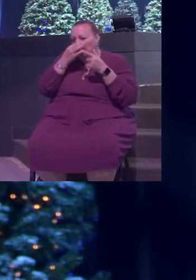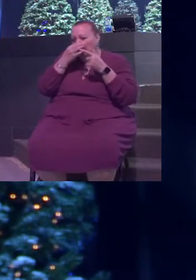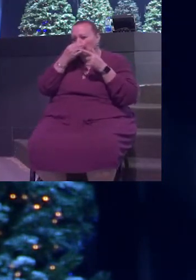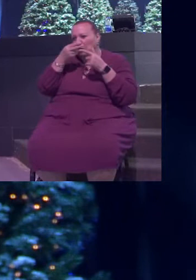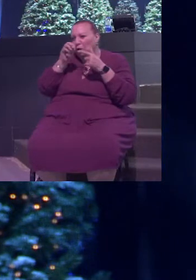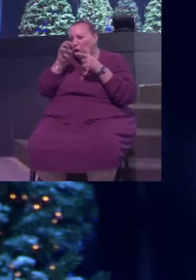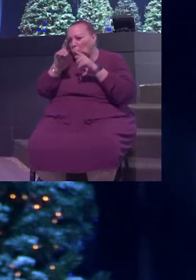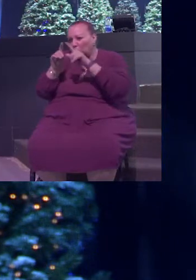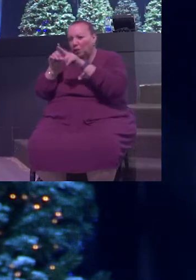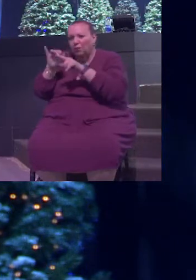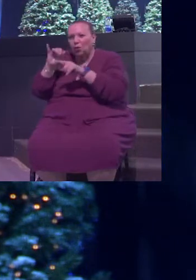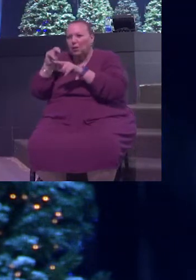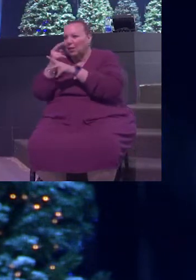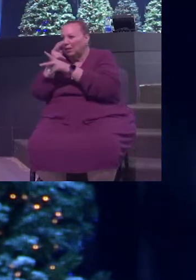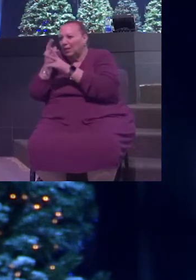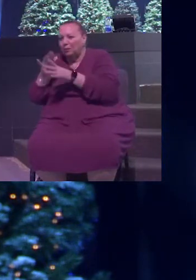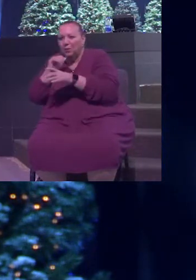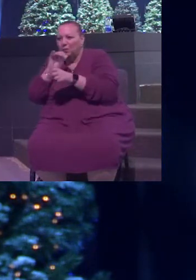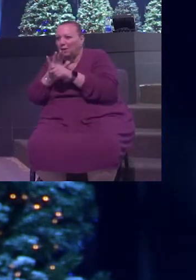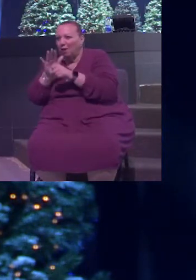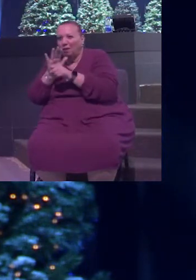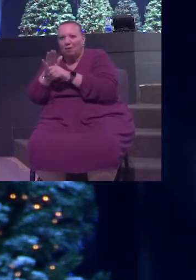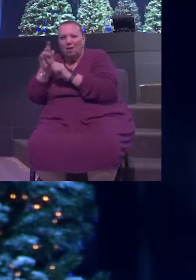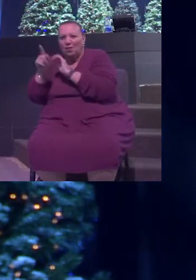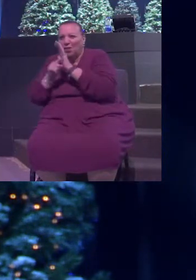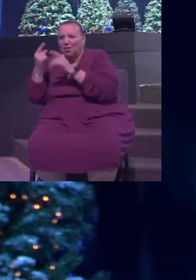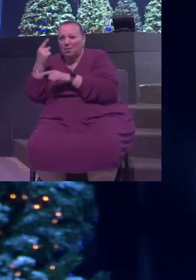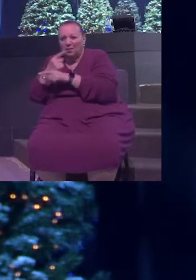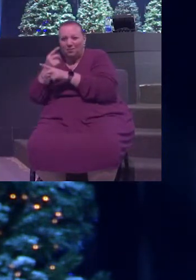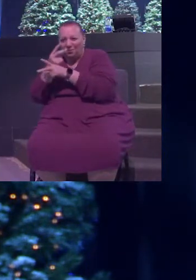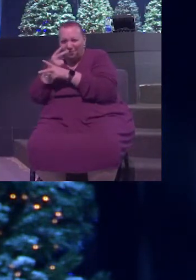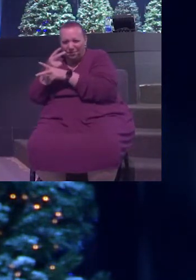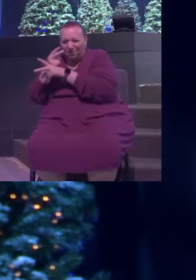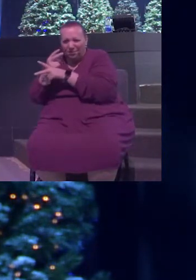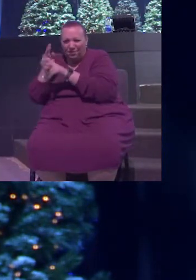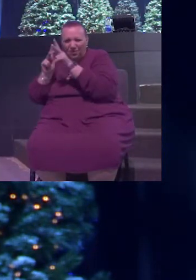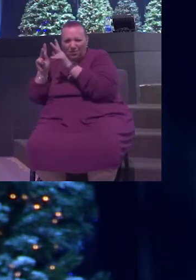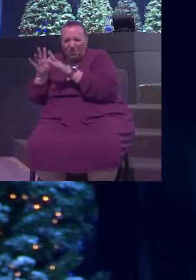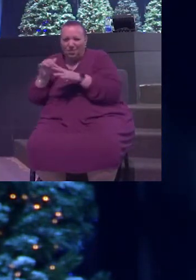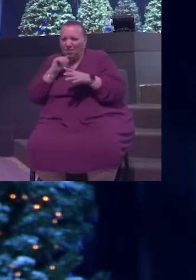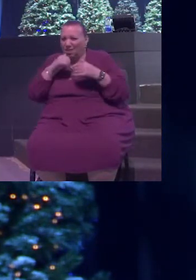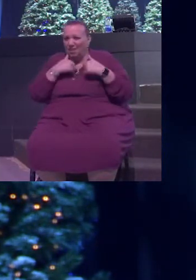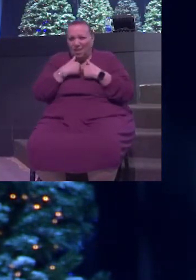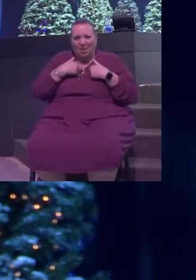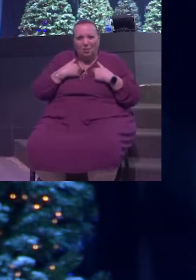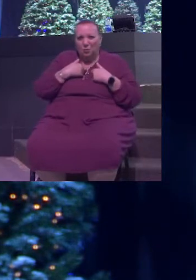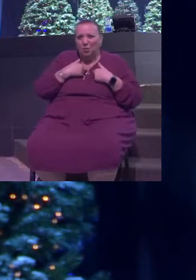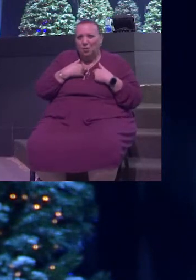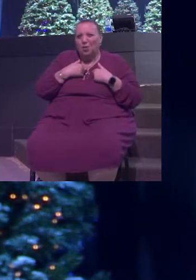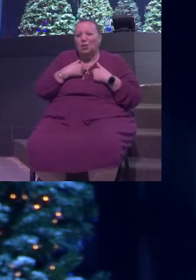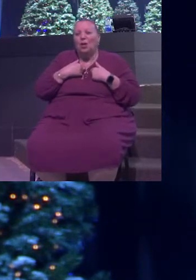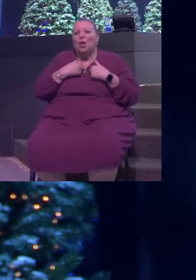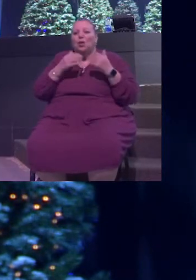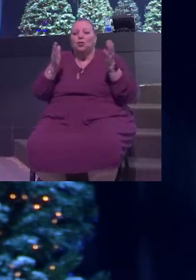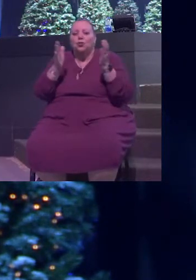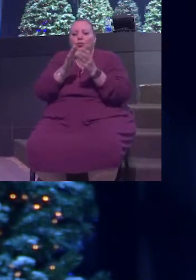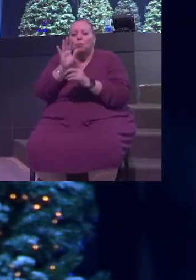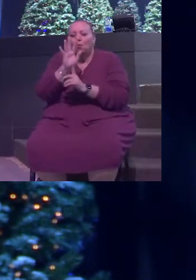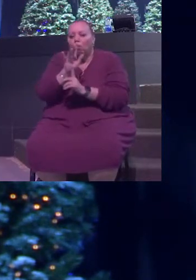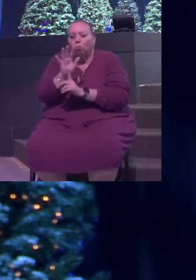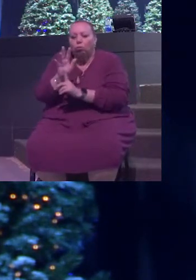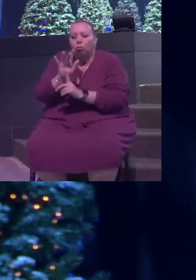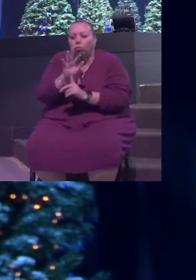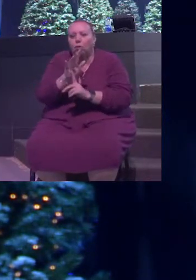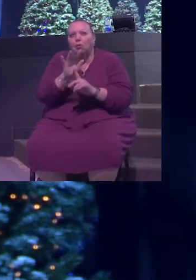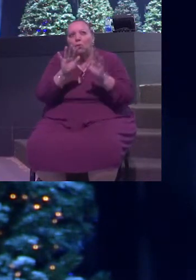there's not been enough hours in the day to tend to the guest, let alone the livestock. A small oil lamp flickers to dance shadows